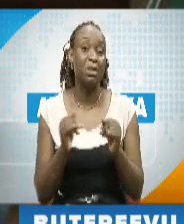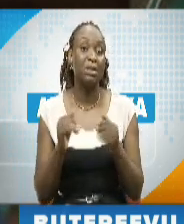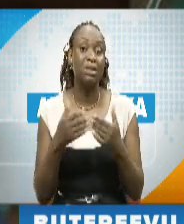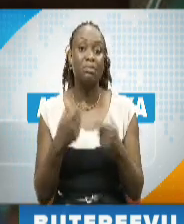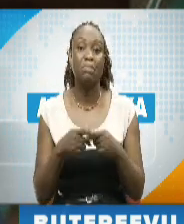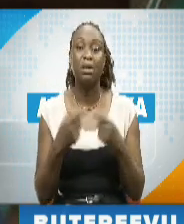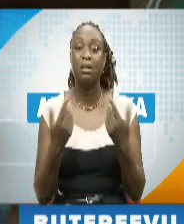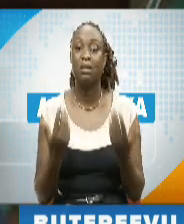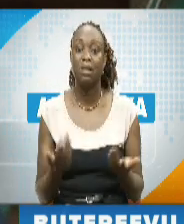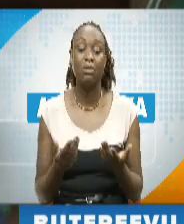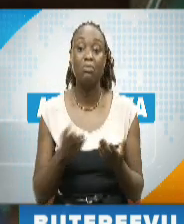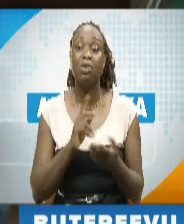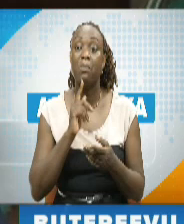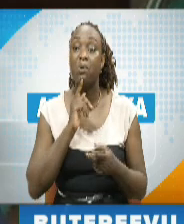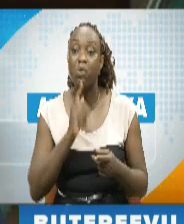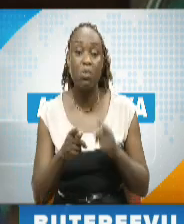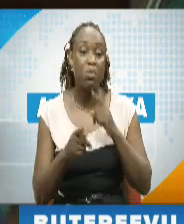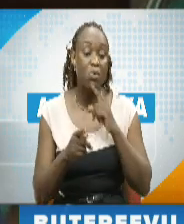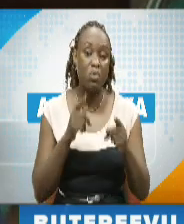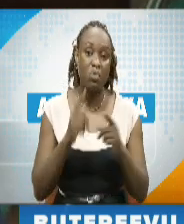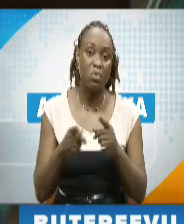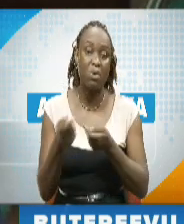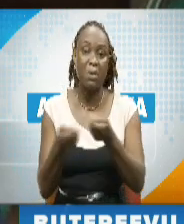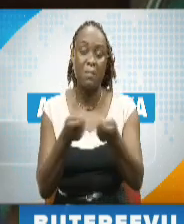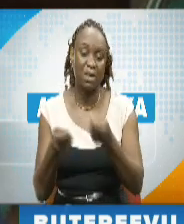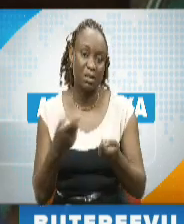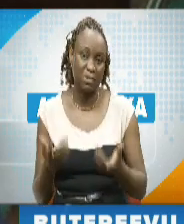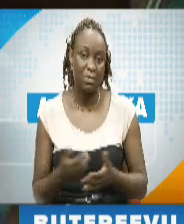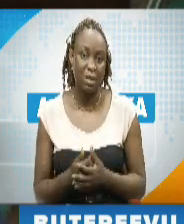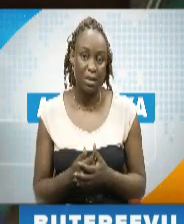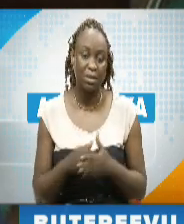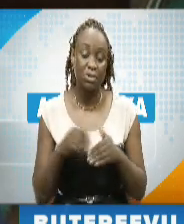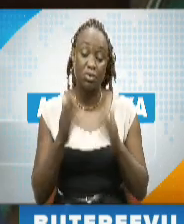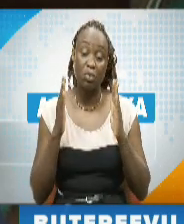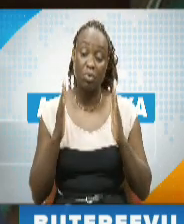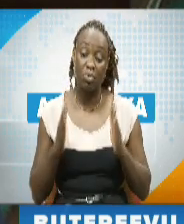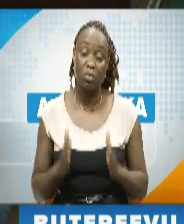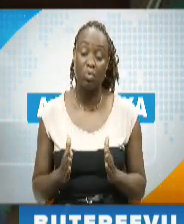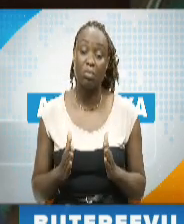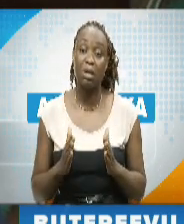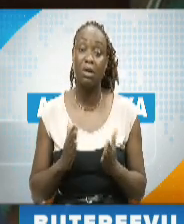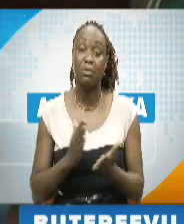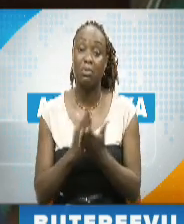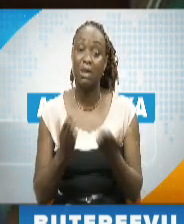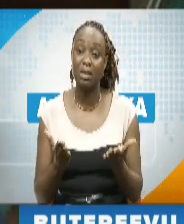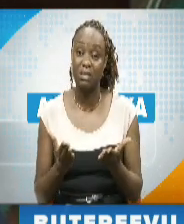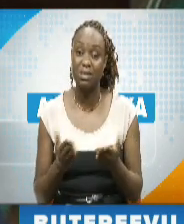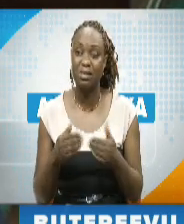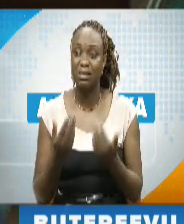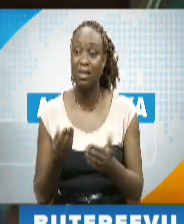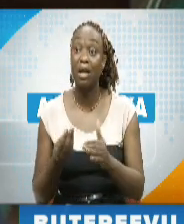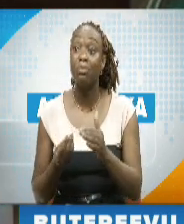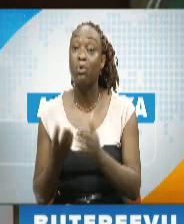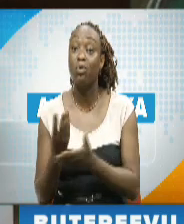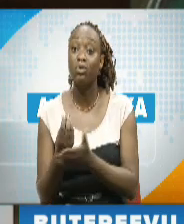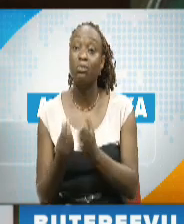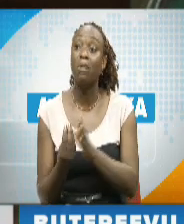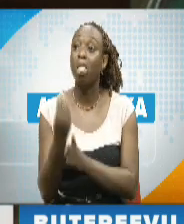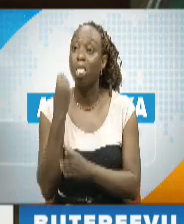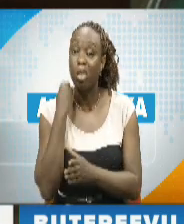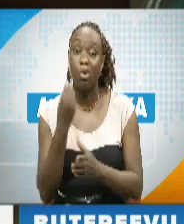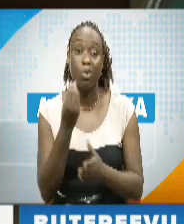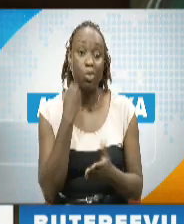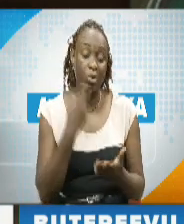of dictatorship, a gross violation of human rights, deep corruption and